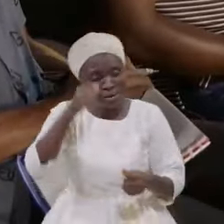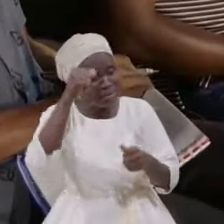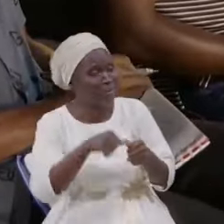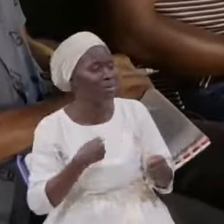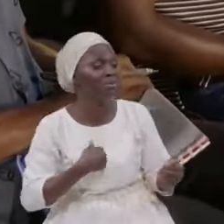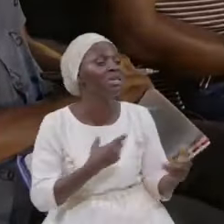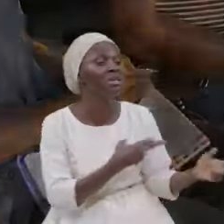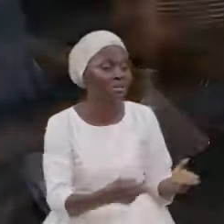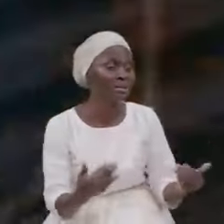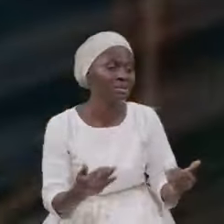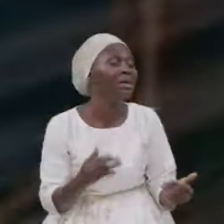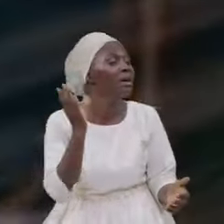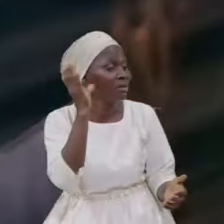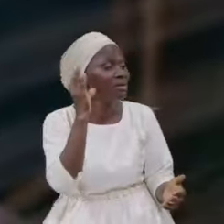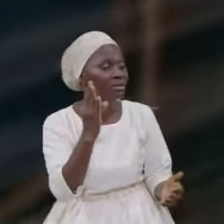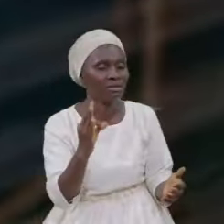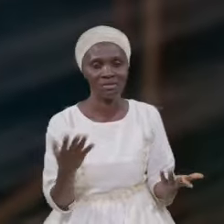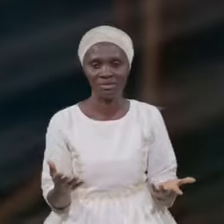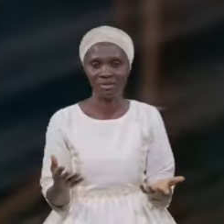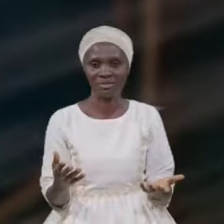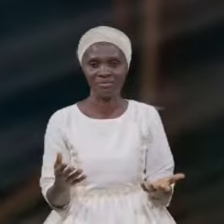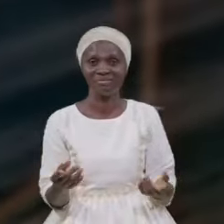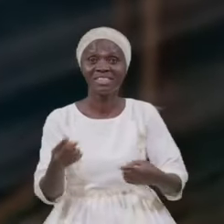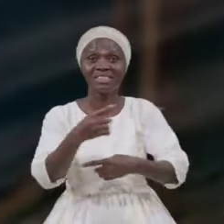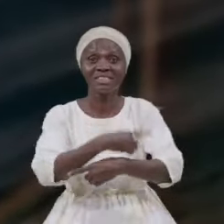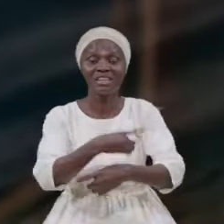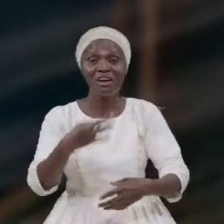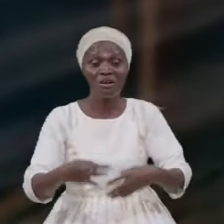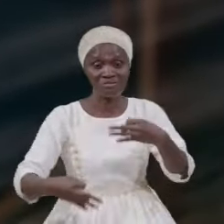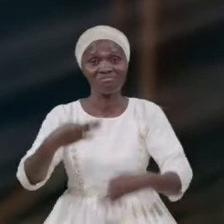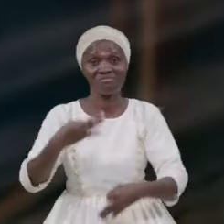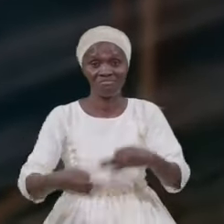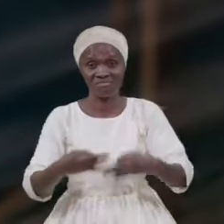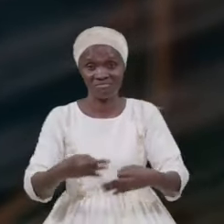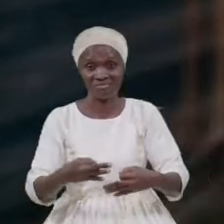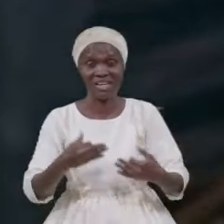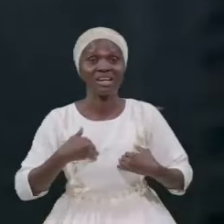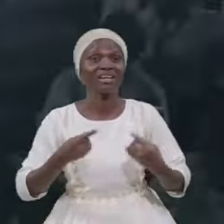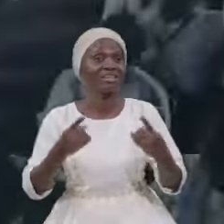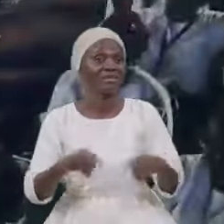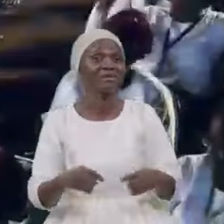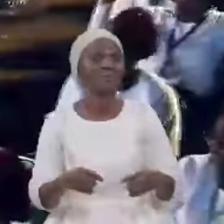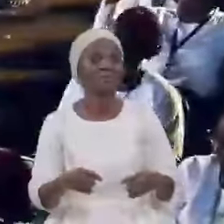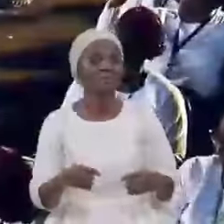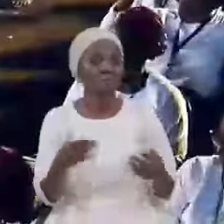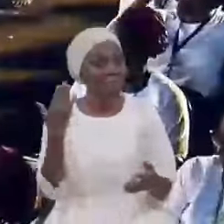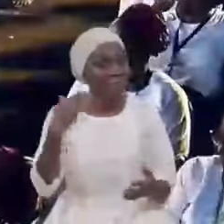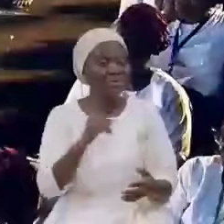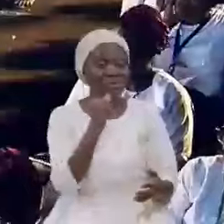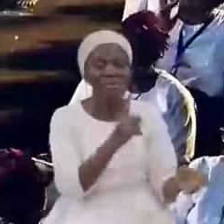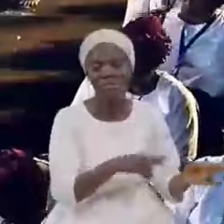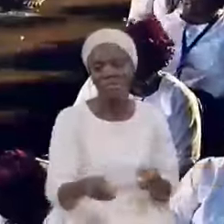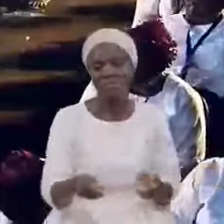of return had come. They were not ready. Today, you will be ready. Yeah. Number